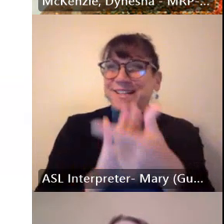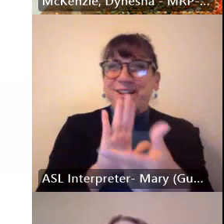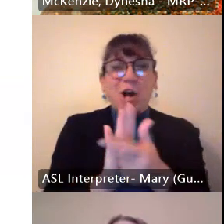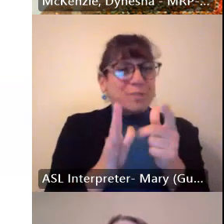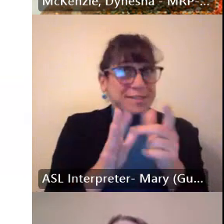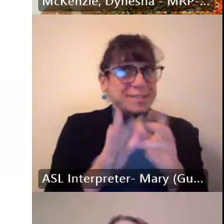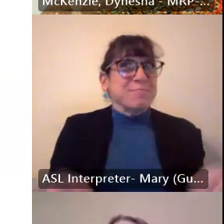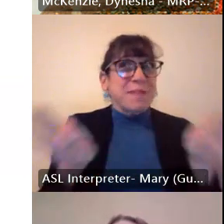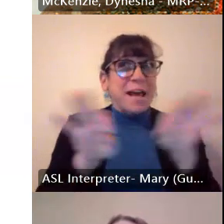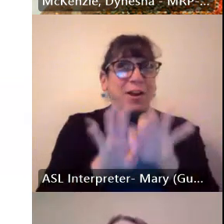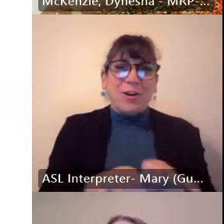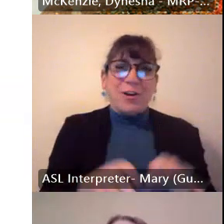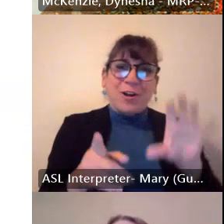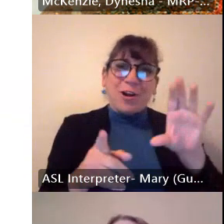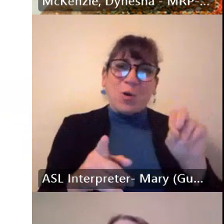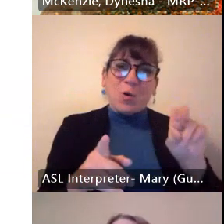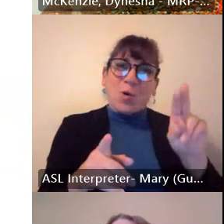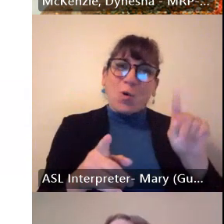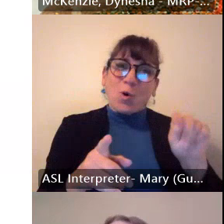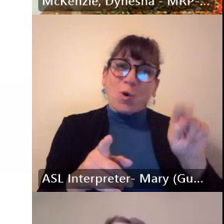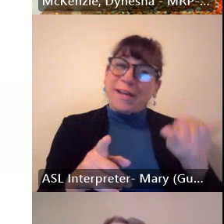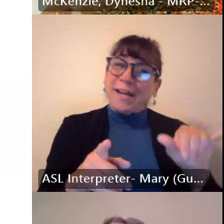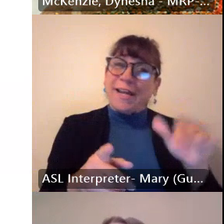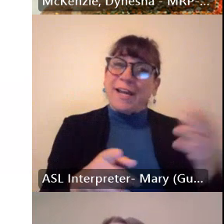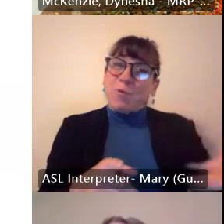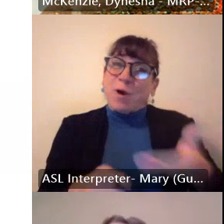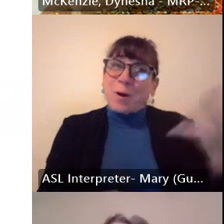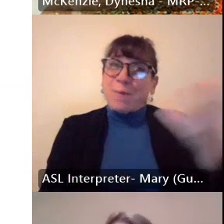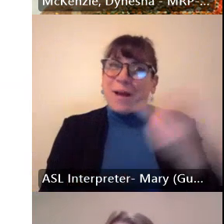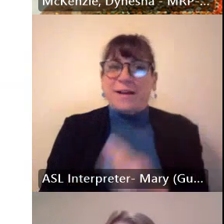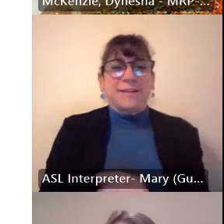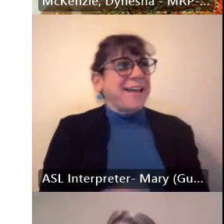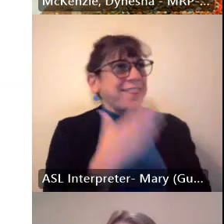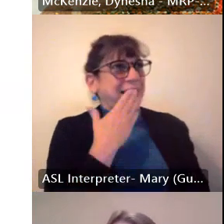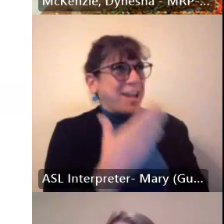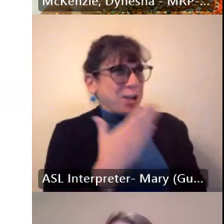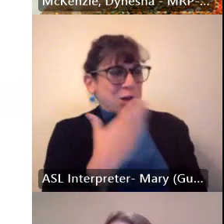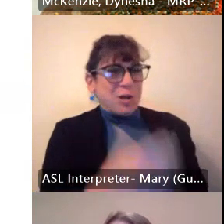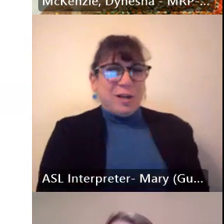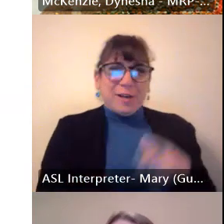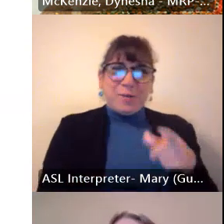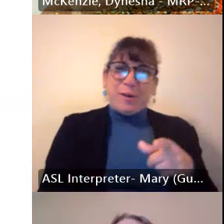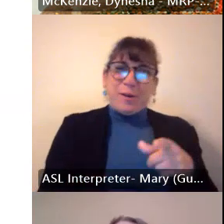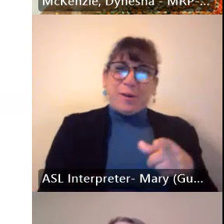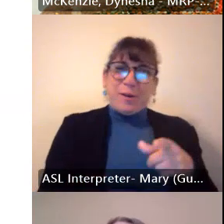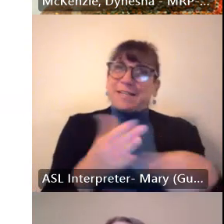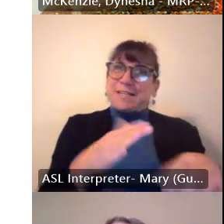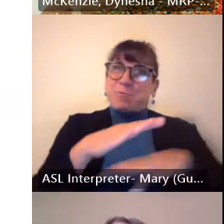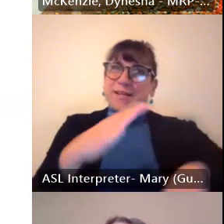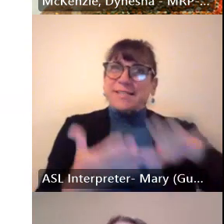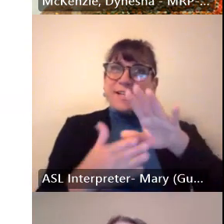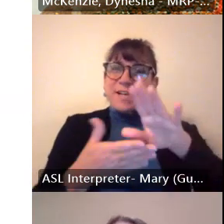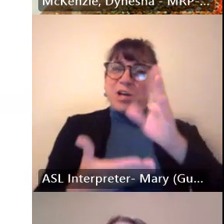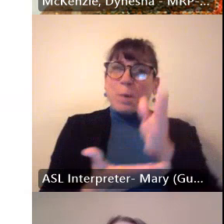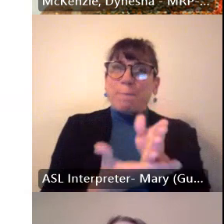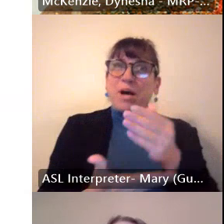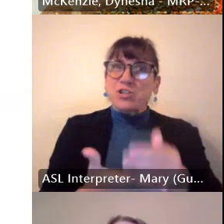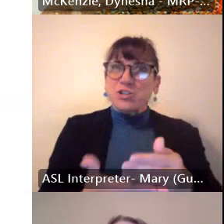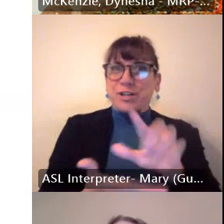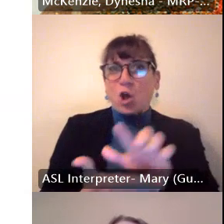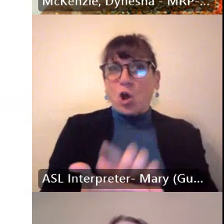deal. Courtney, welcome back. We are just going through basic budget laws. We have